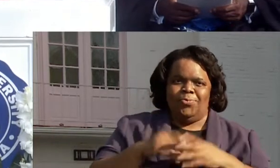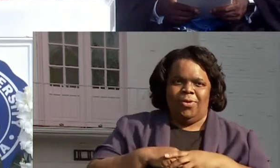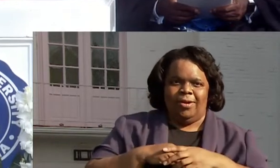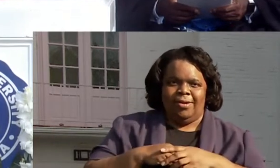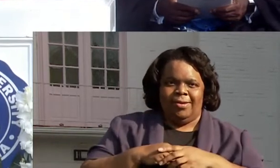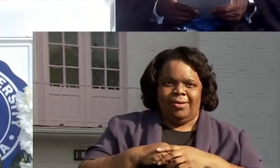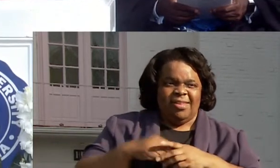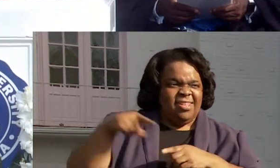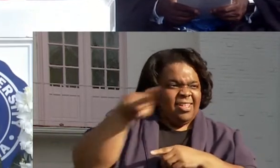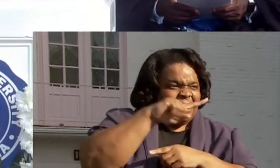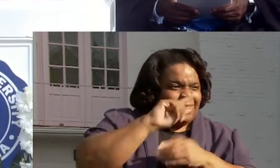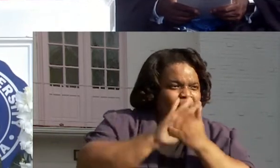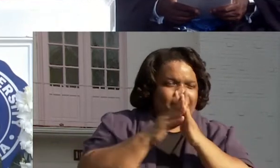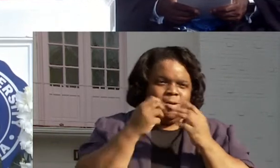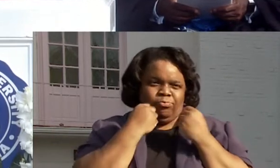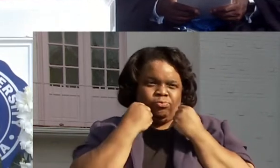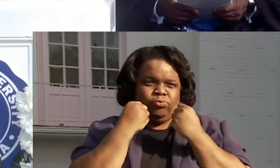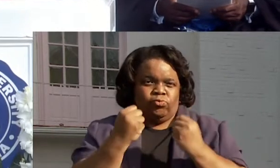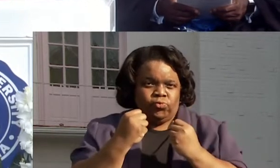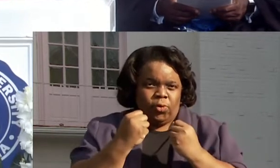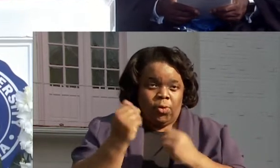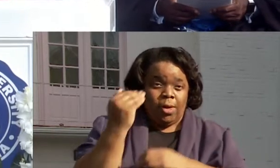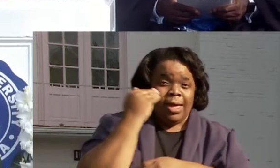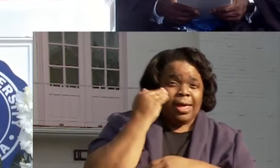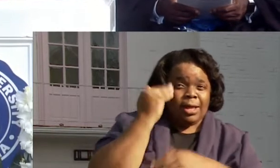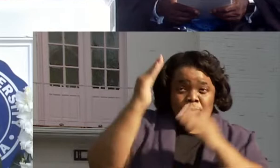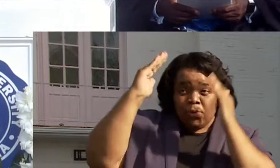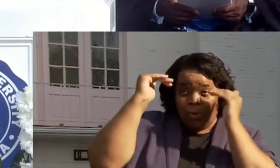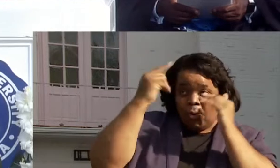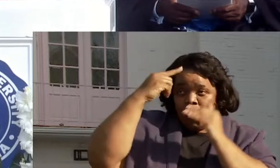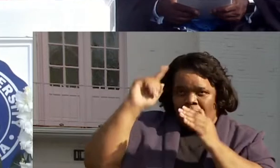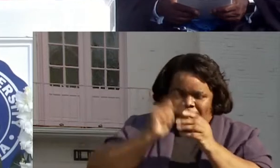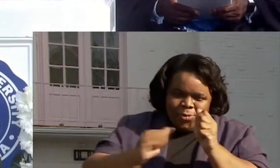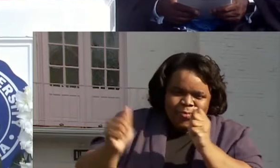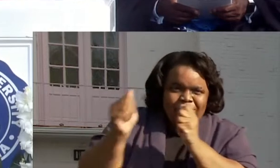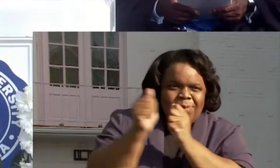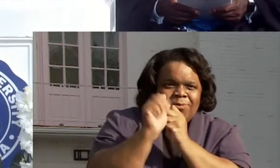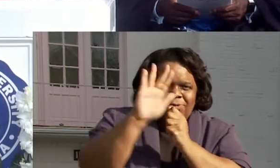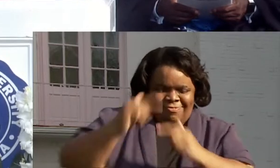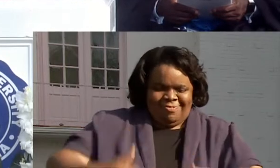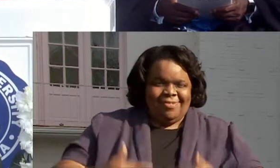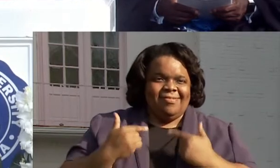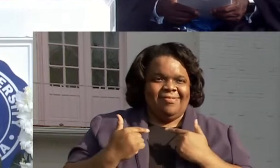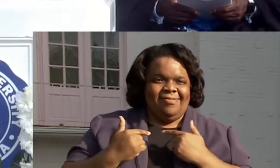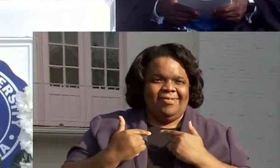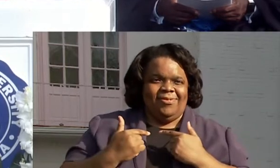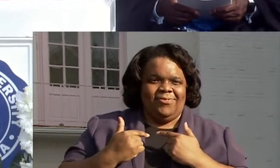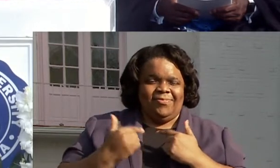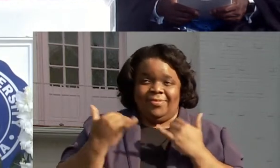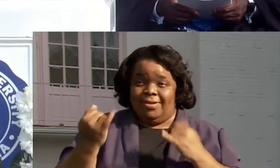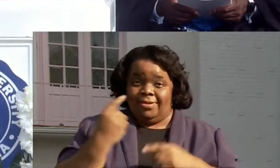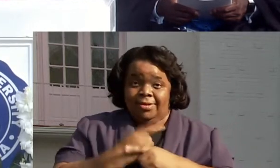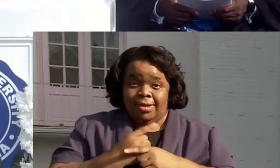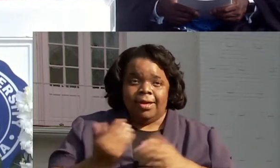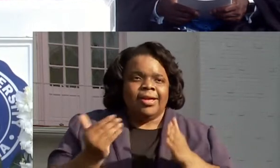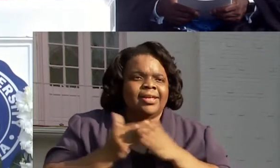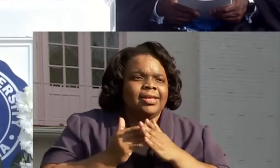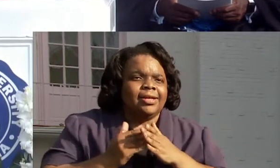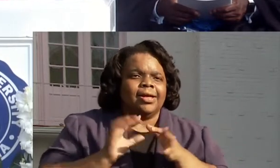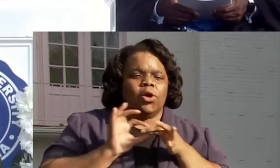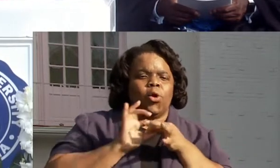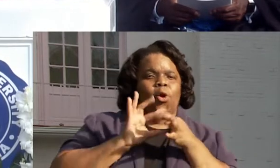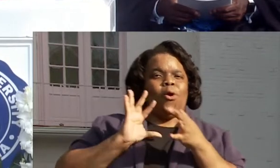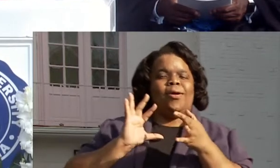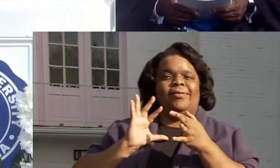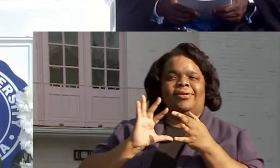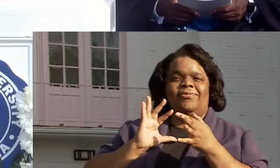strengthened. May they be instilled with hope for the new roads you have in store for them. And today again, we release our